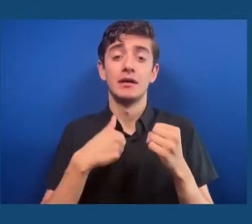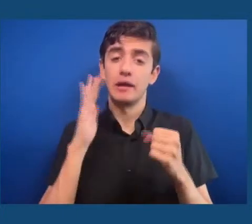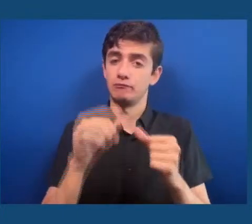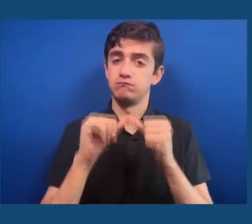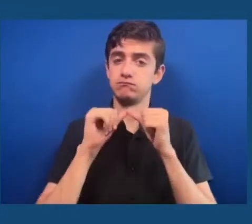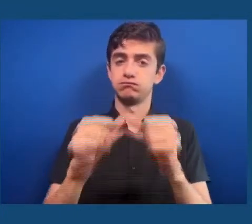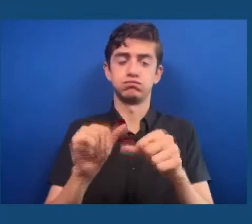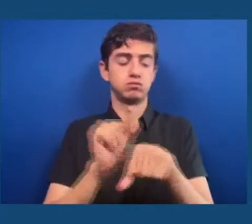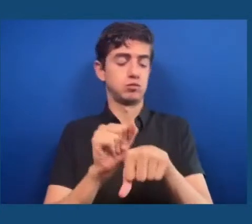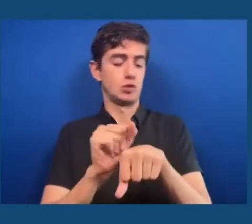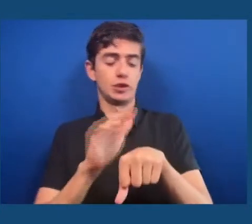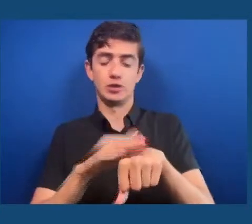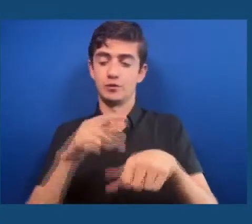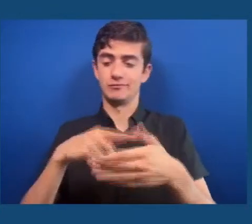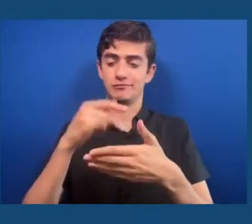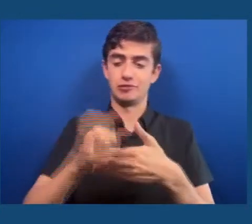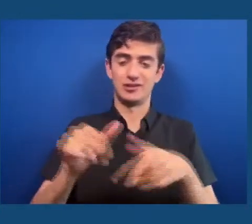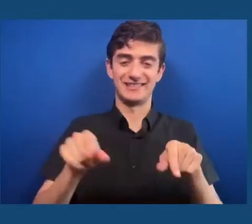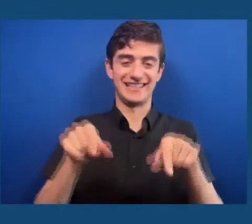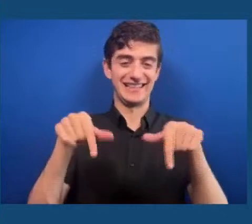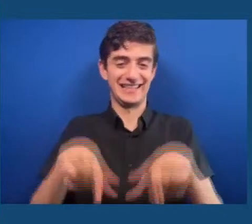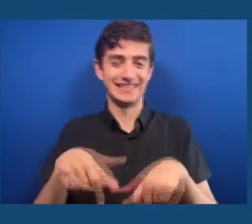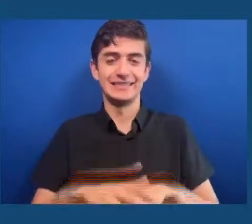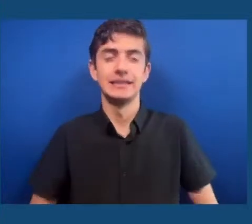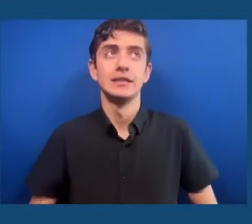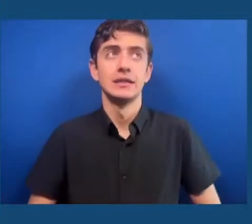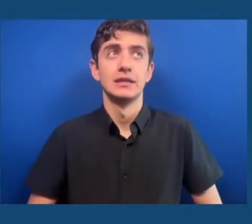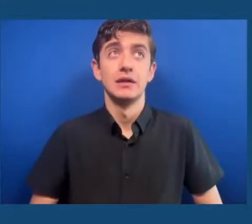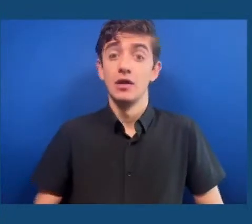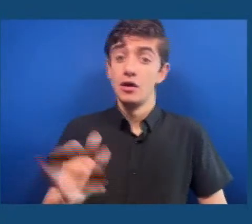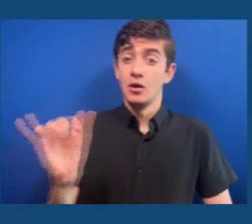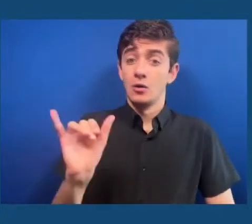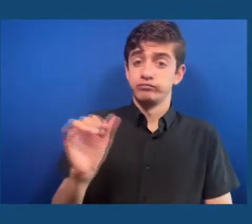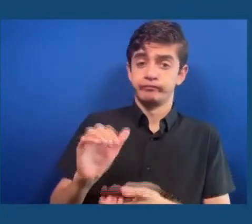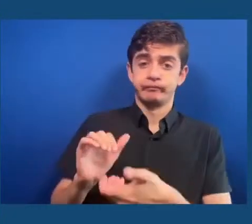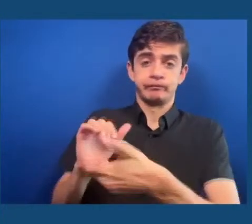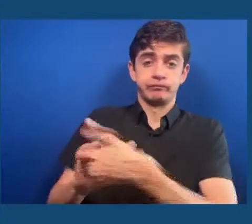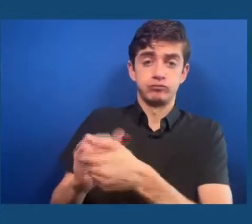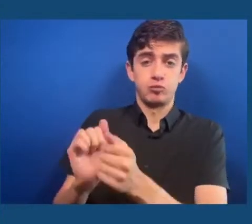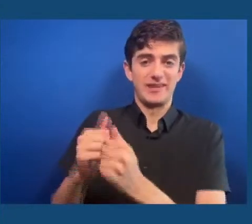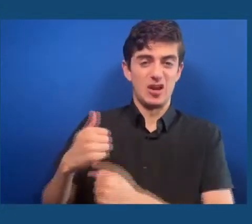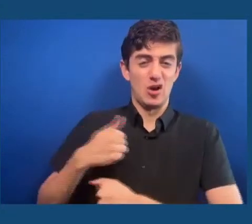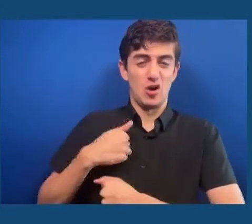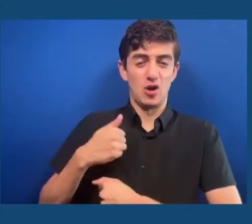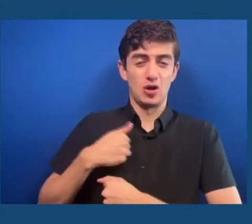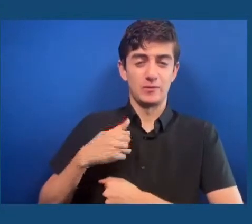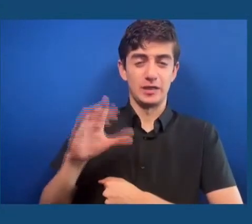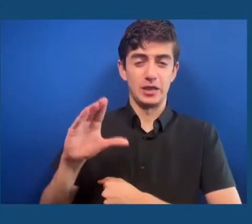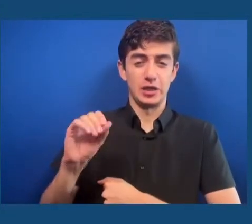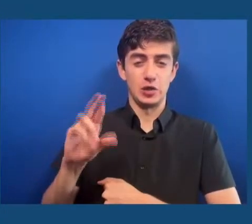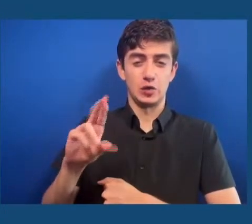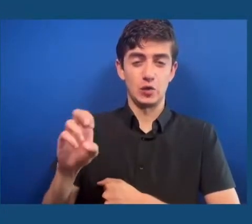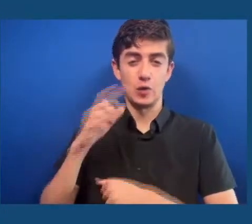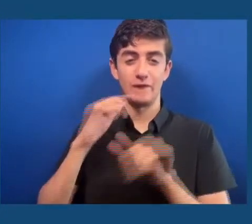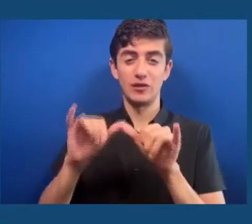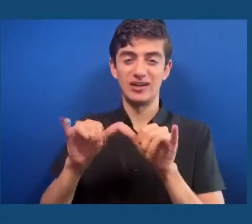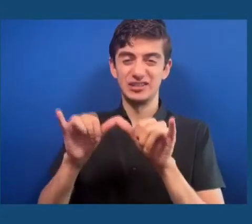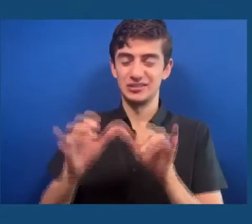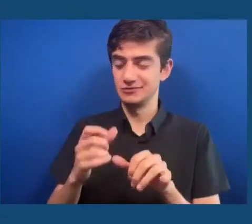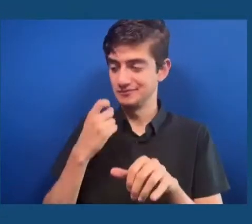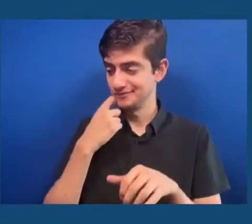these and continuing to work with the Army Corps of Engineers. We just agreed and awarded a contract for $52 million.